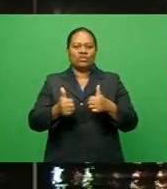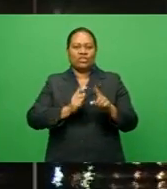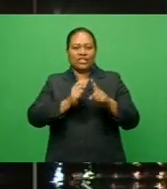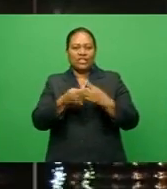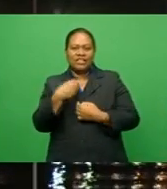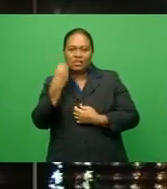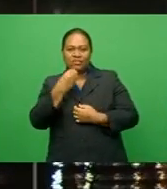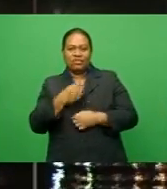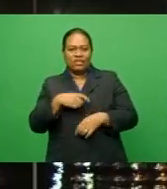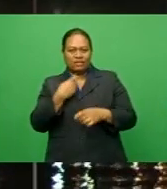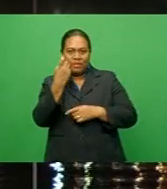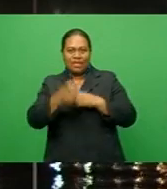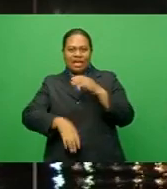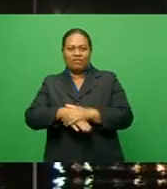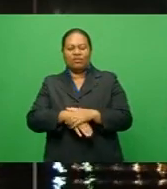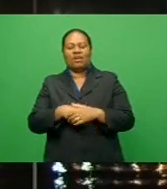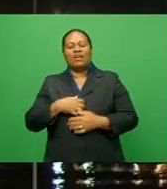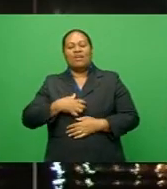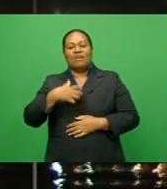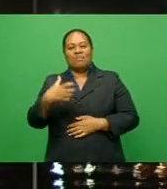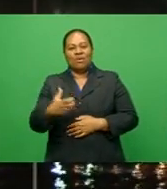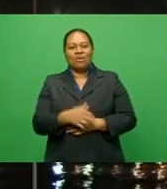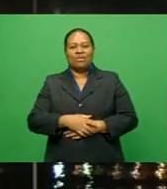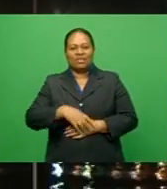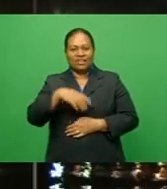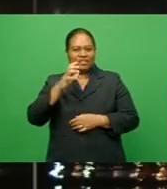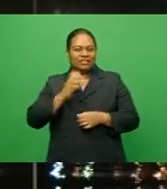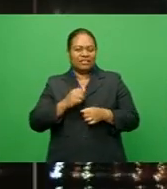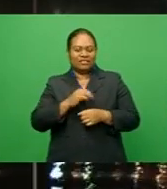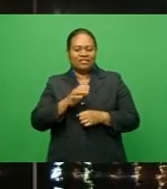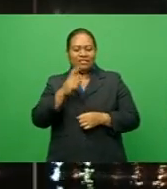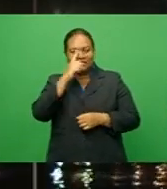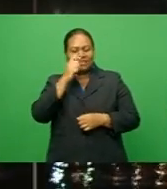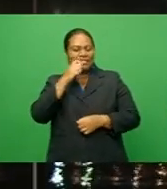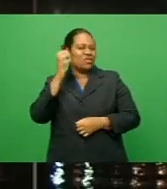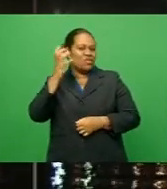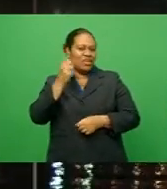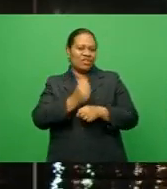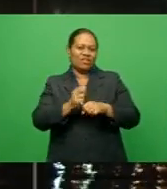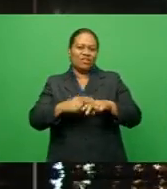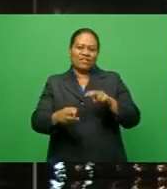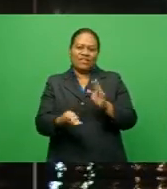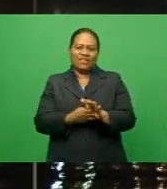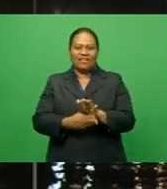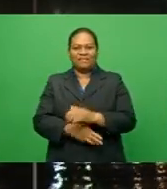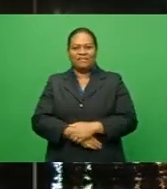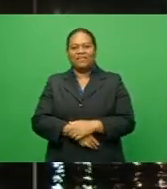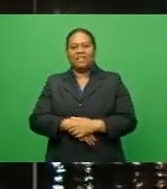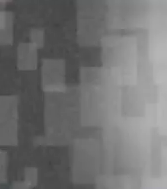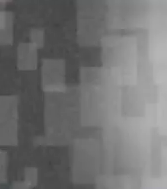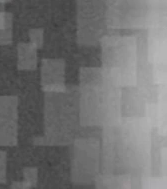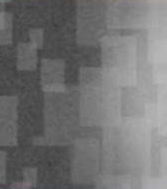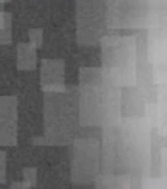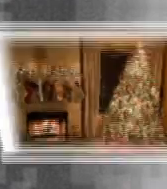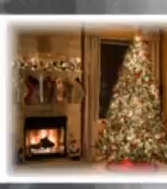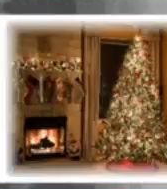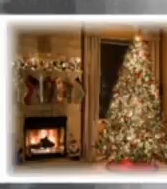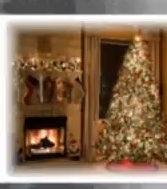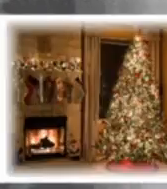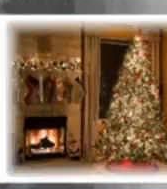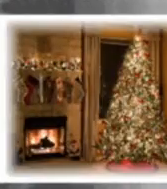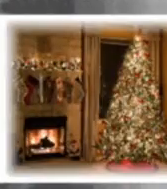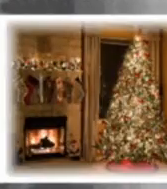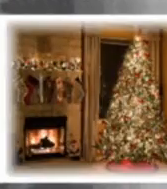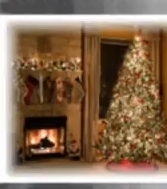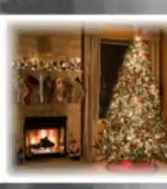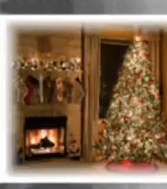the spotlight. Now for these stories and others, tune in daily to our sister radio station Gold FM. Our poll question we're asking,